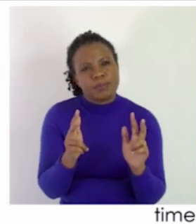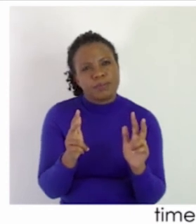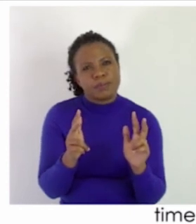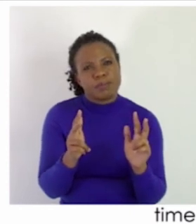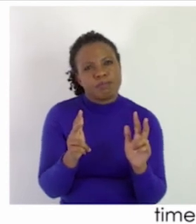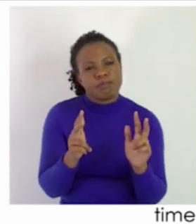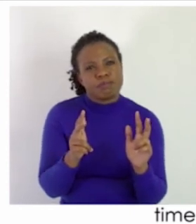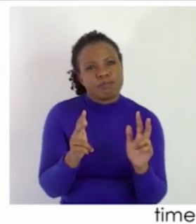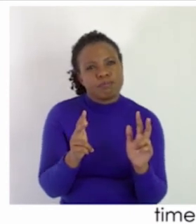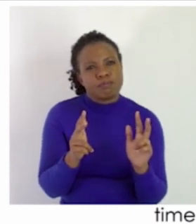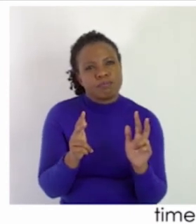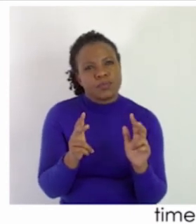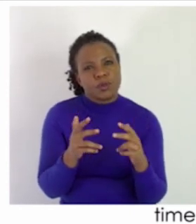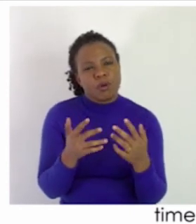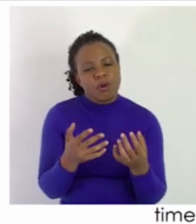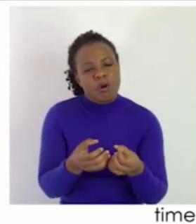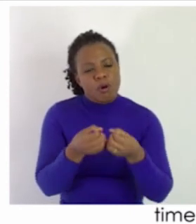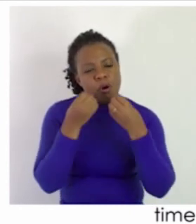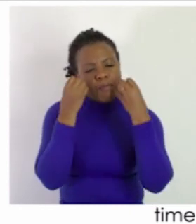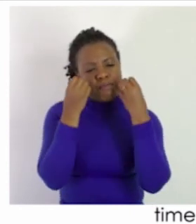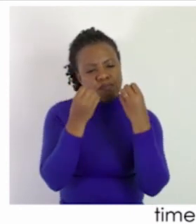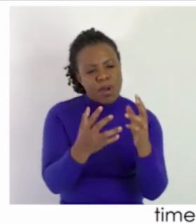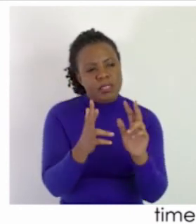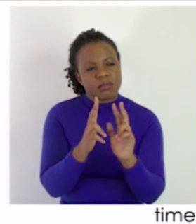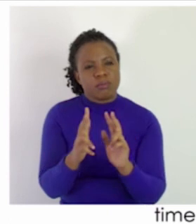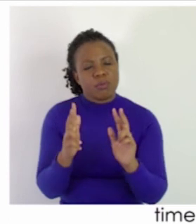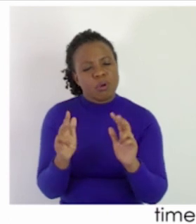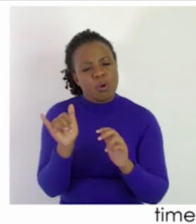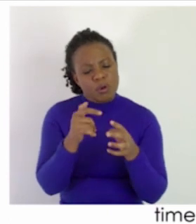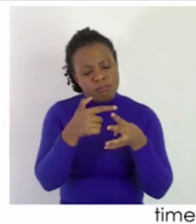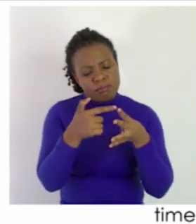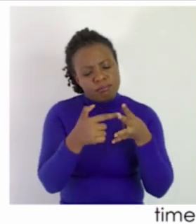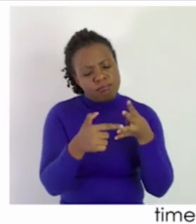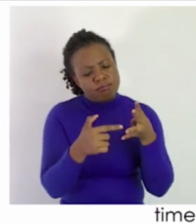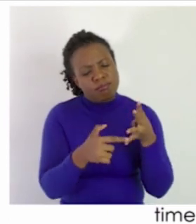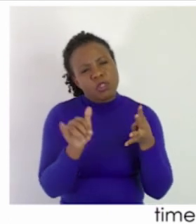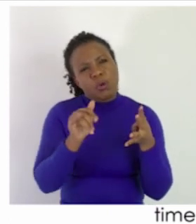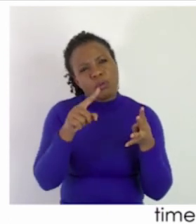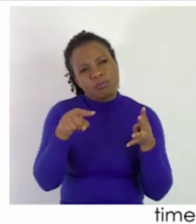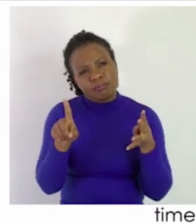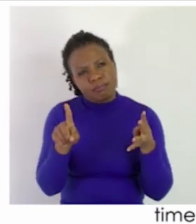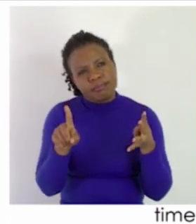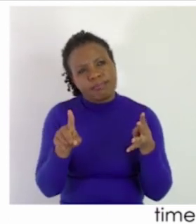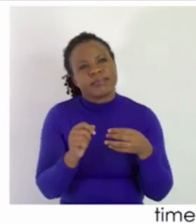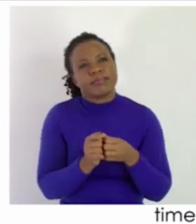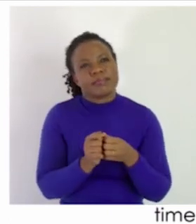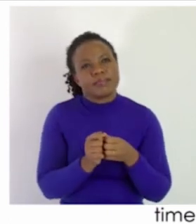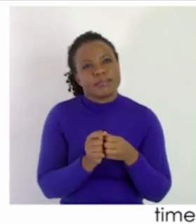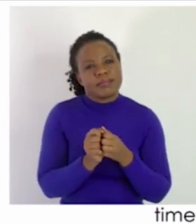There are a little people or there are a much people, right? We are saying here